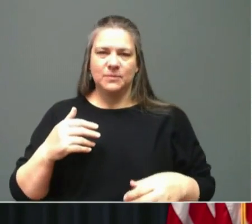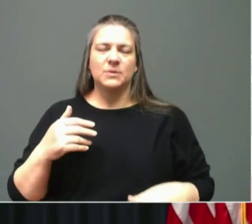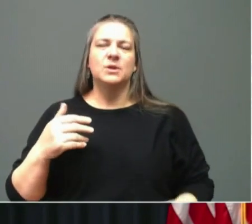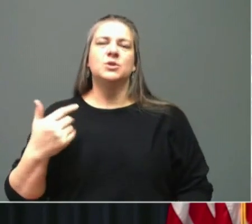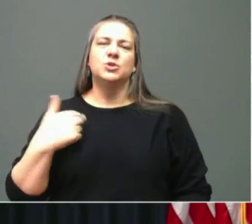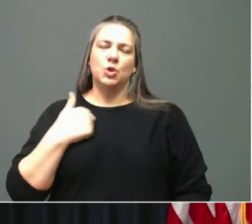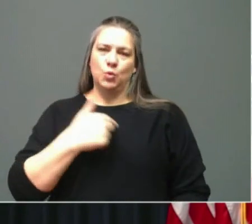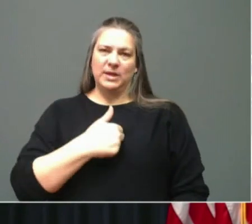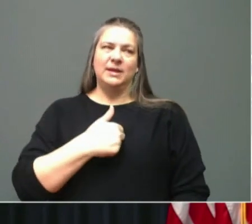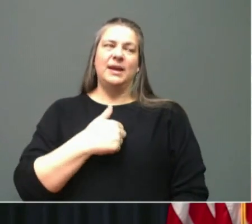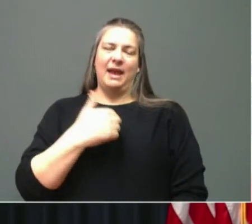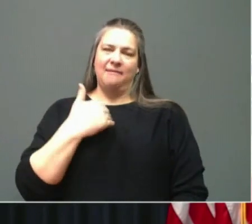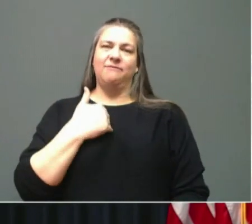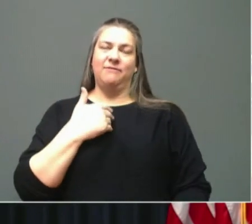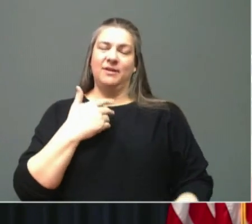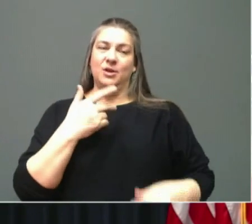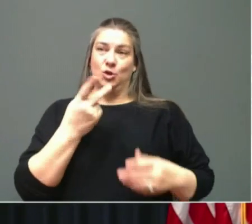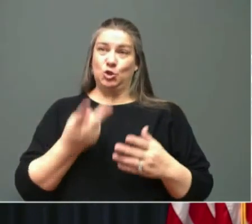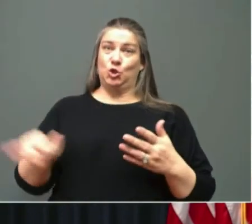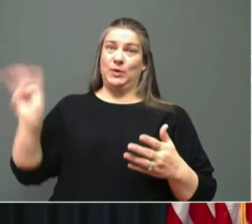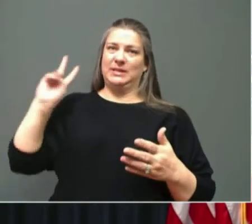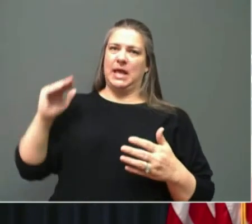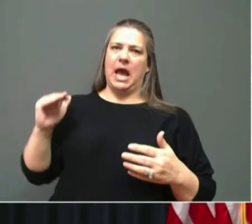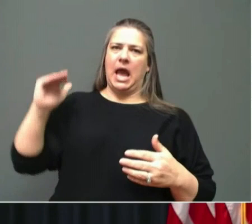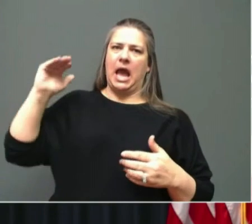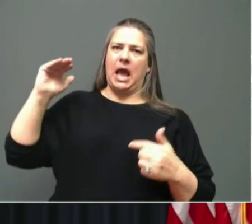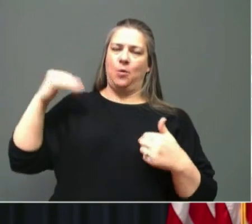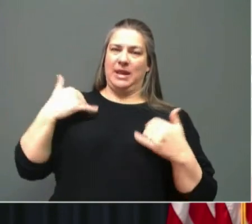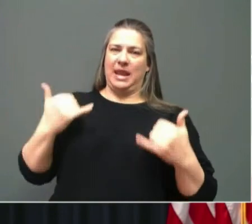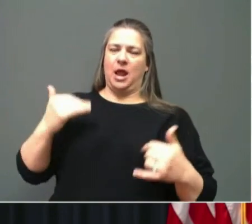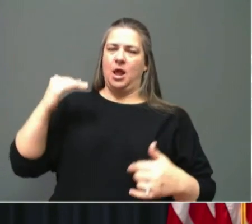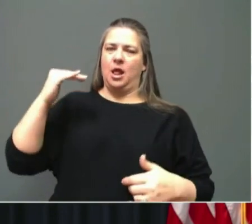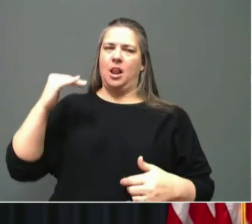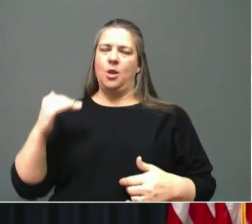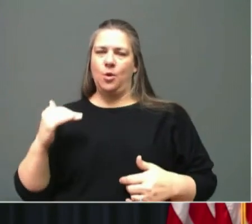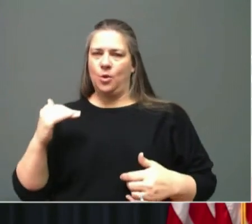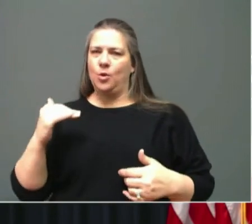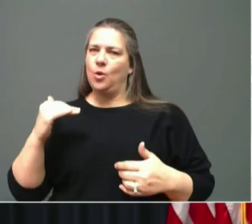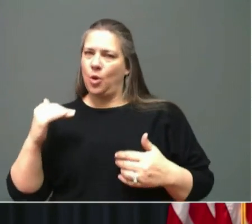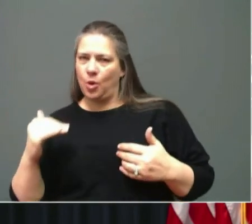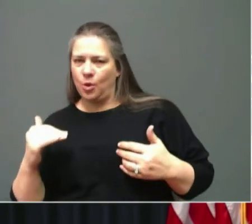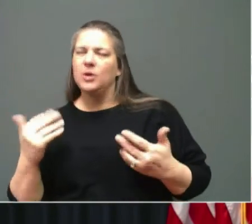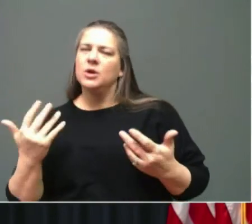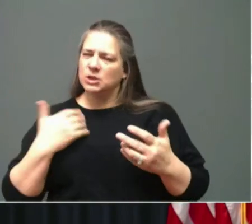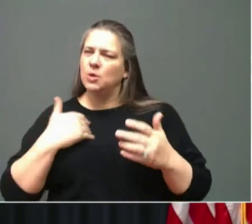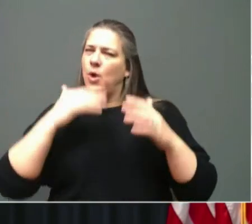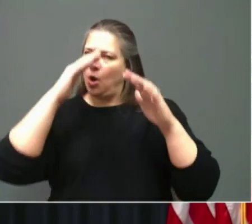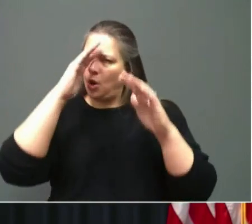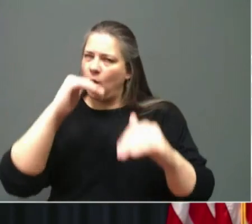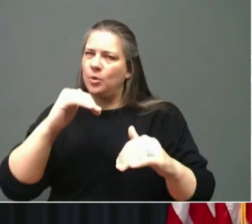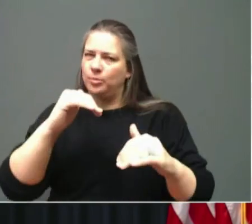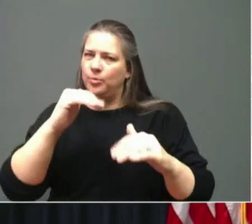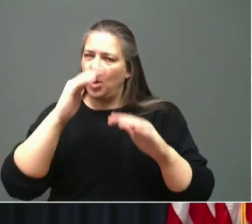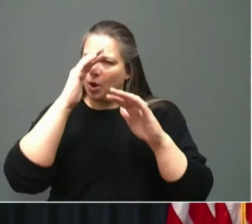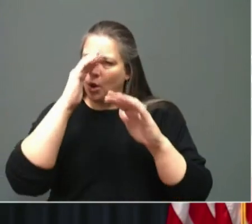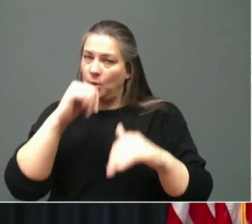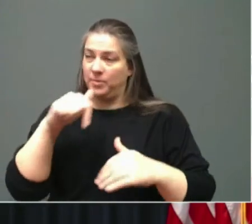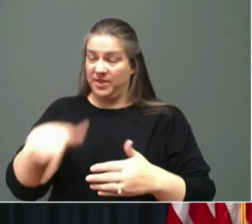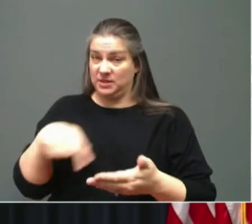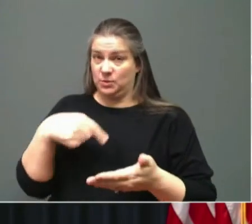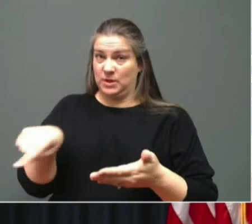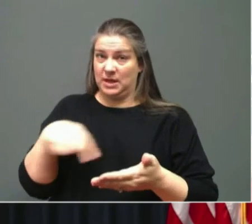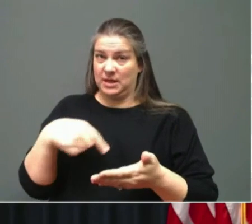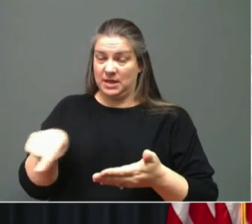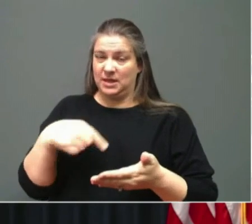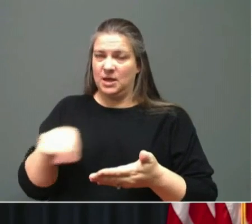less virus than 3 weeks ago. And we hope that this will be the first time by the end of this week that we have had 4 straight